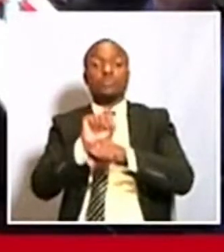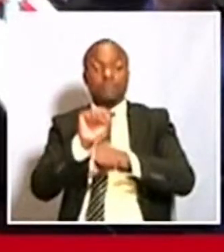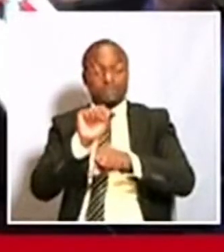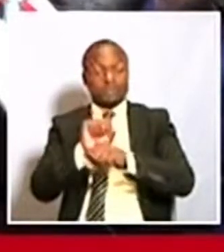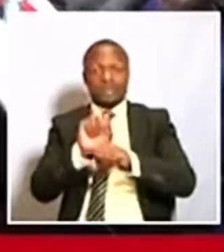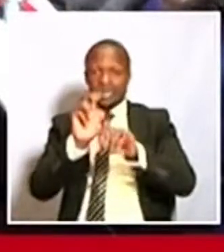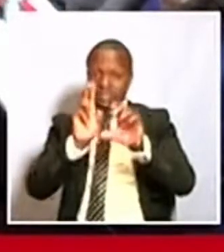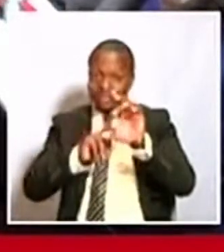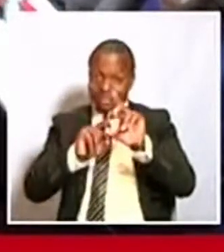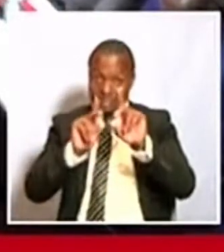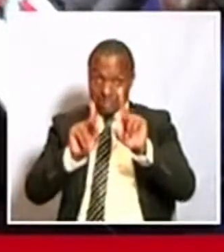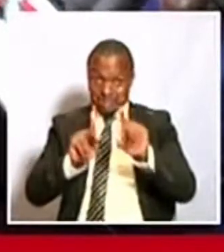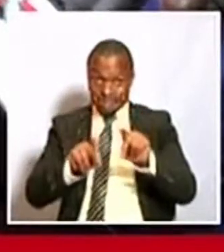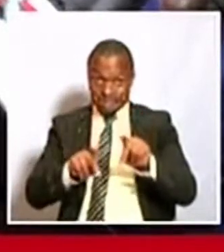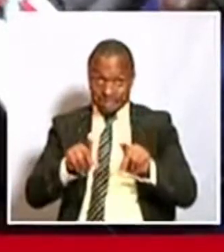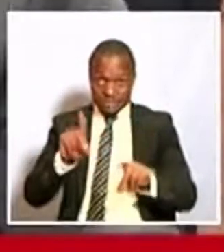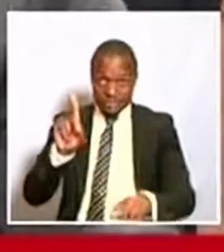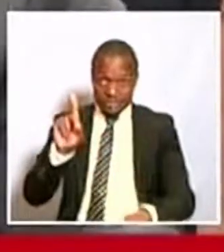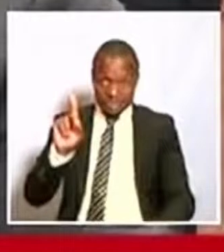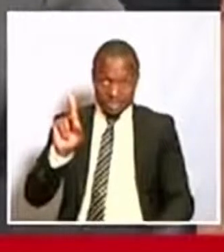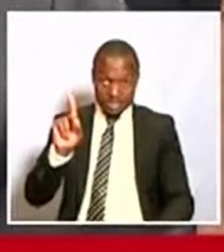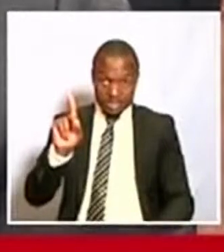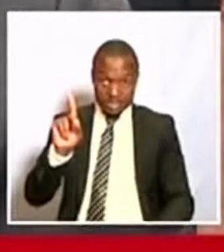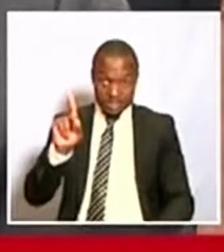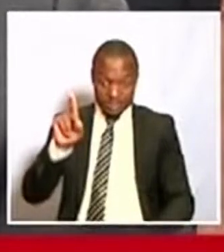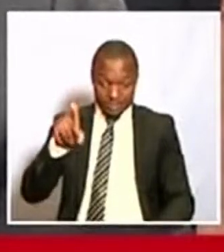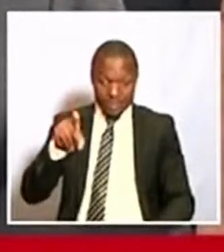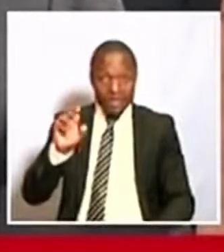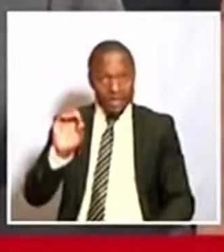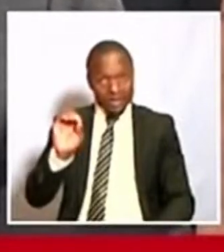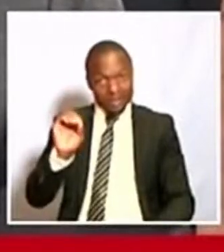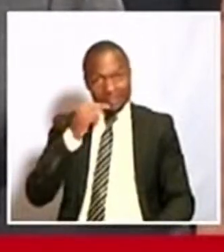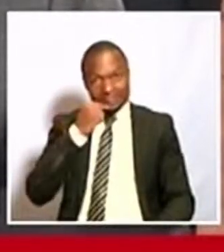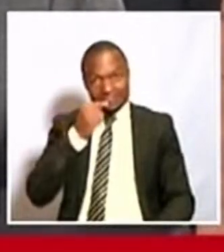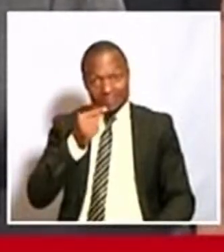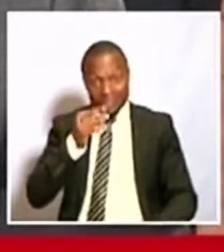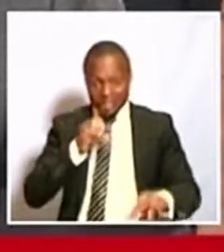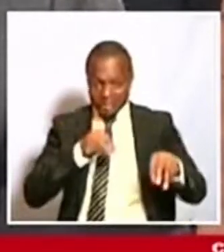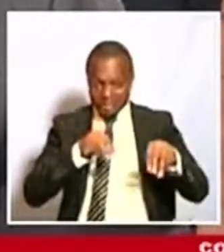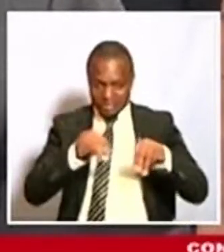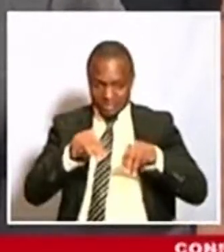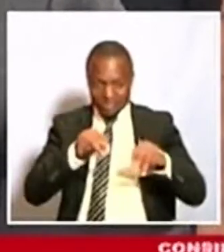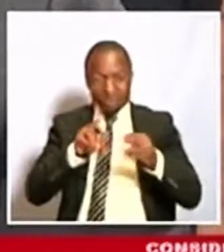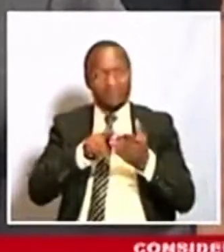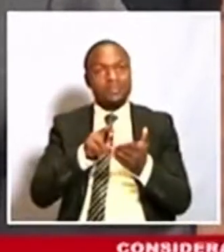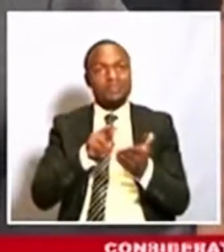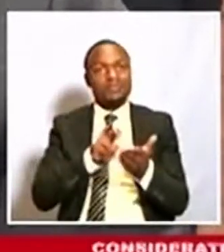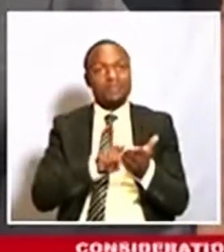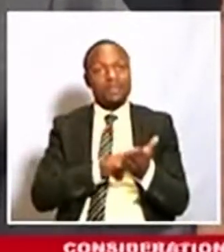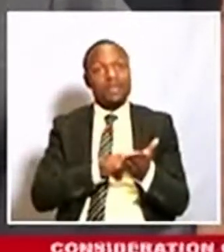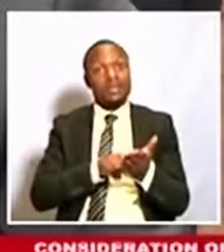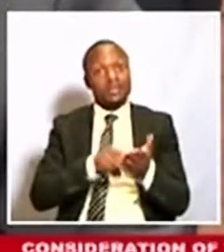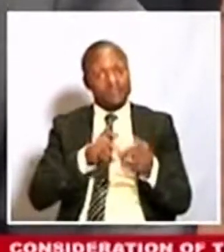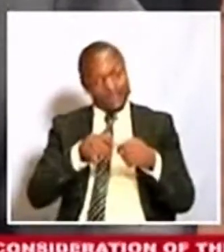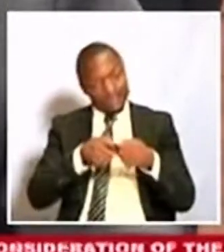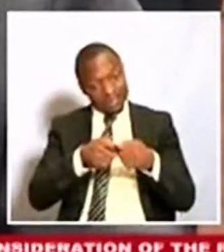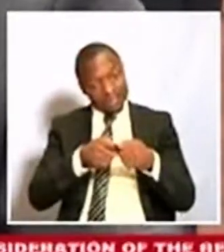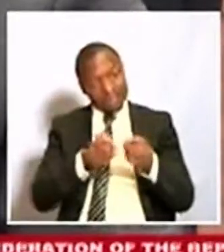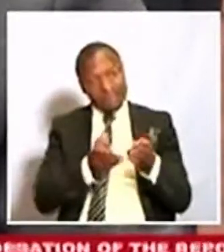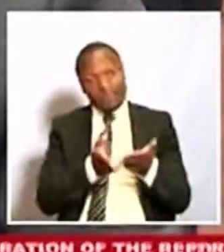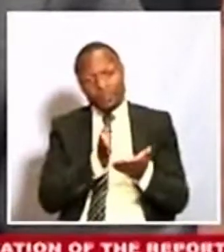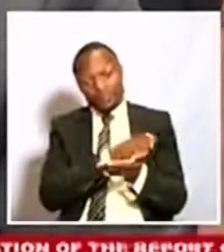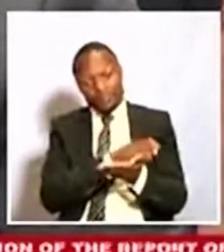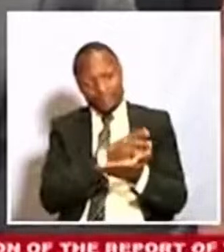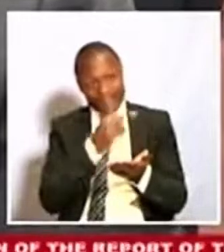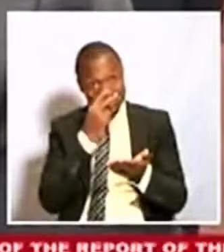Moreover, Chair, the DPO started saying that there is a management report. We have opened Appendix